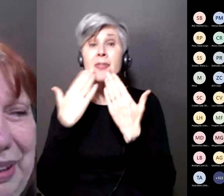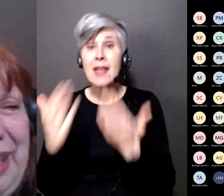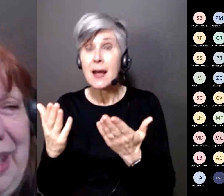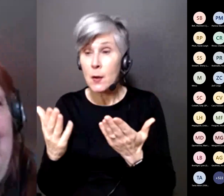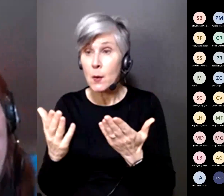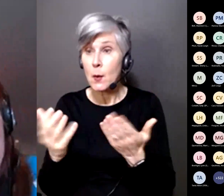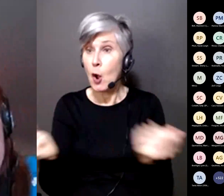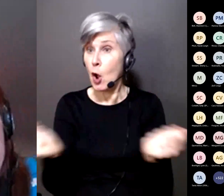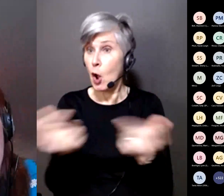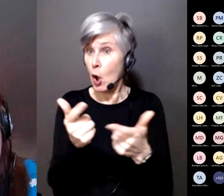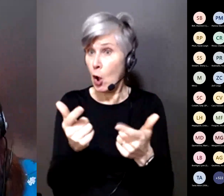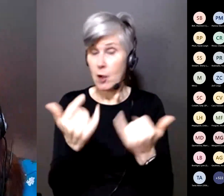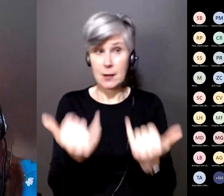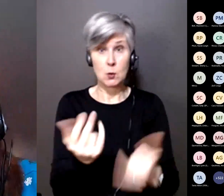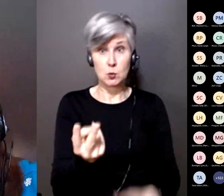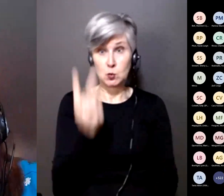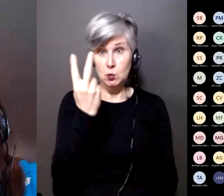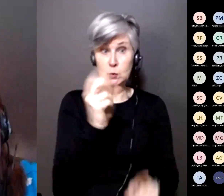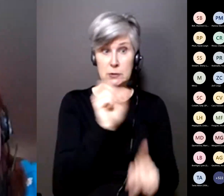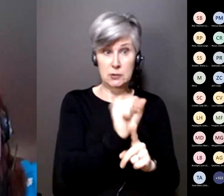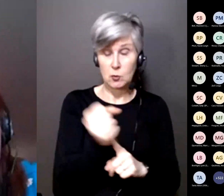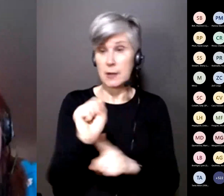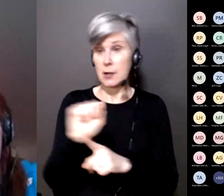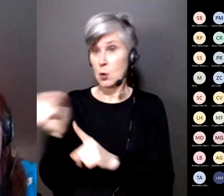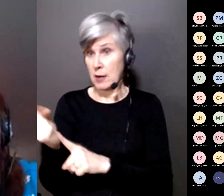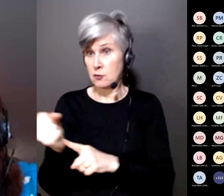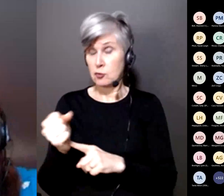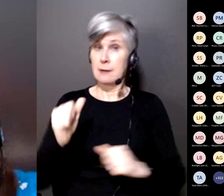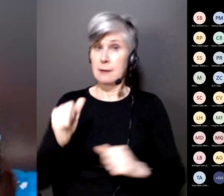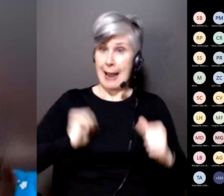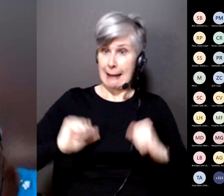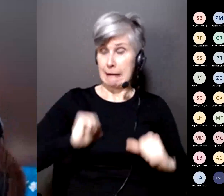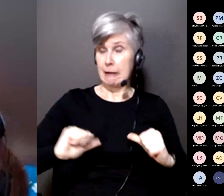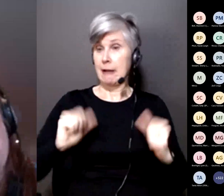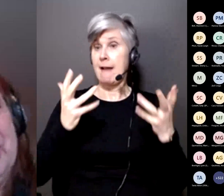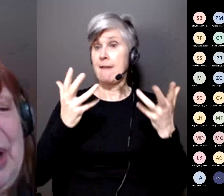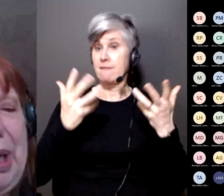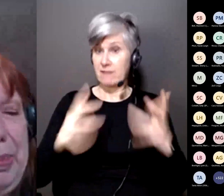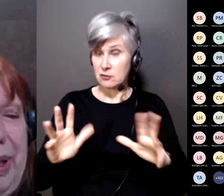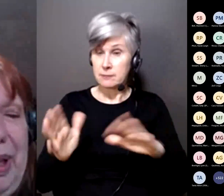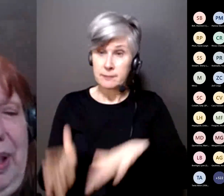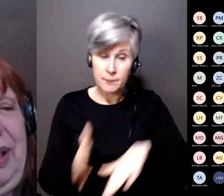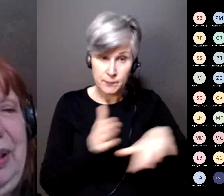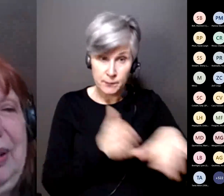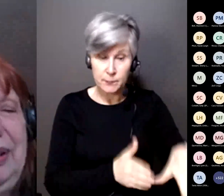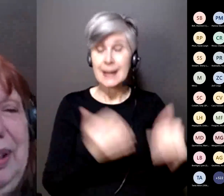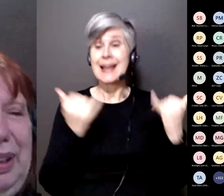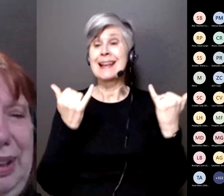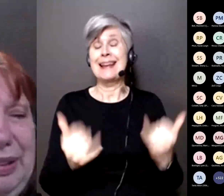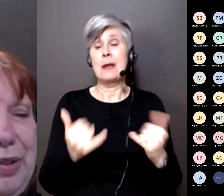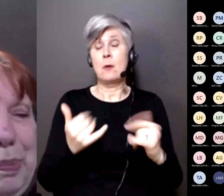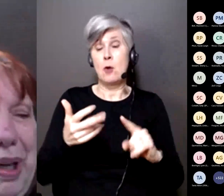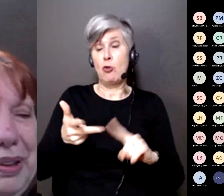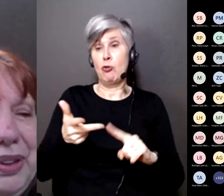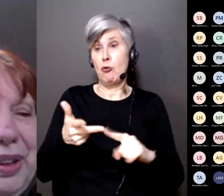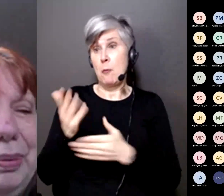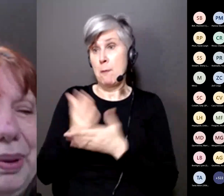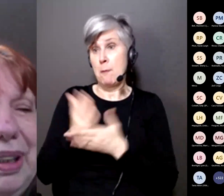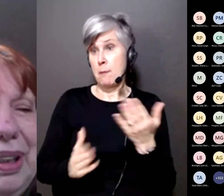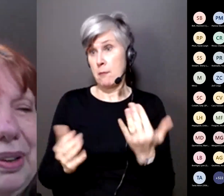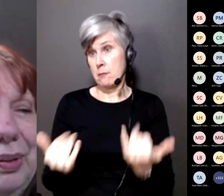And we are now at part 3 of this workshop. And in this